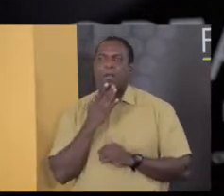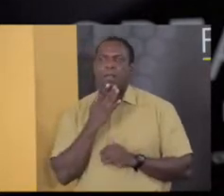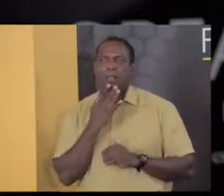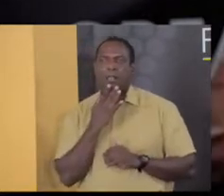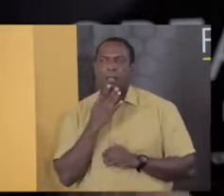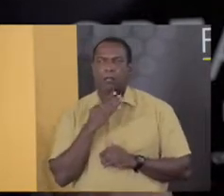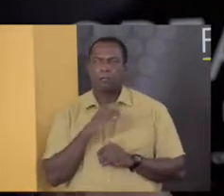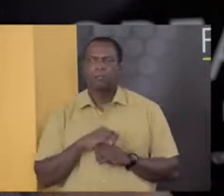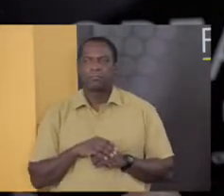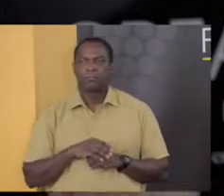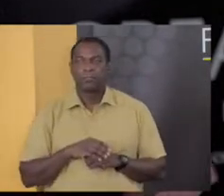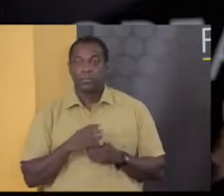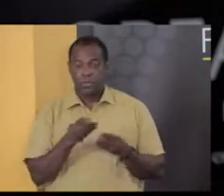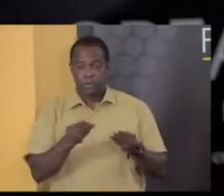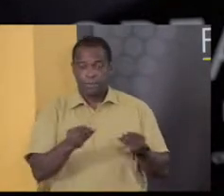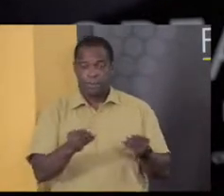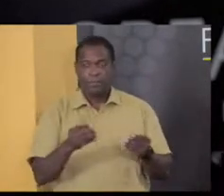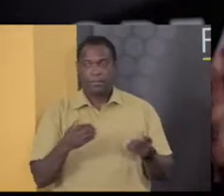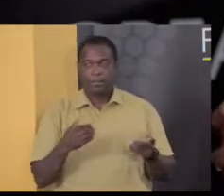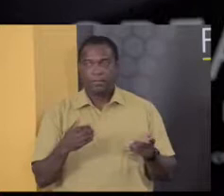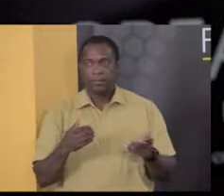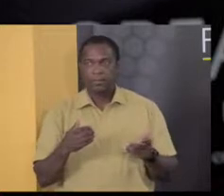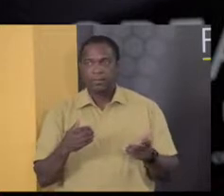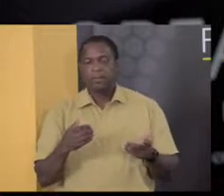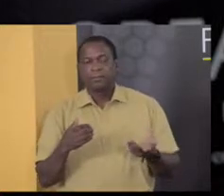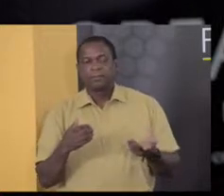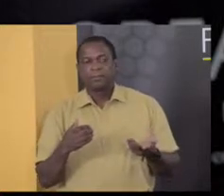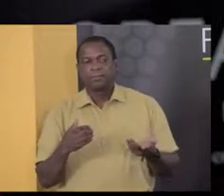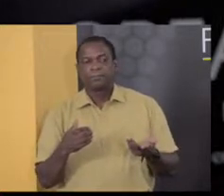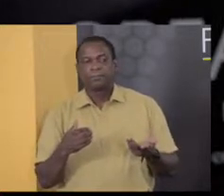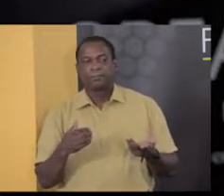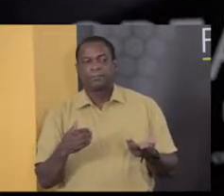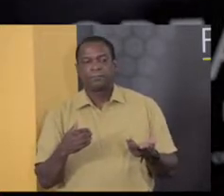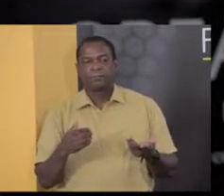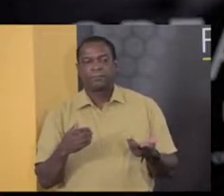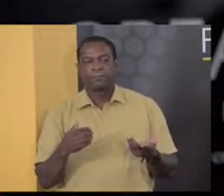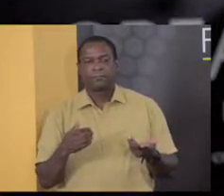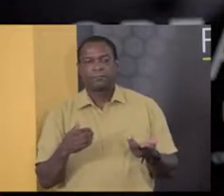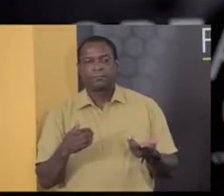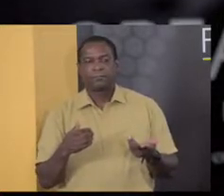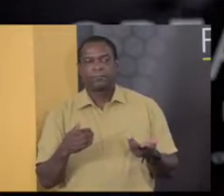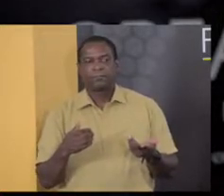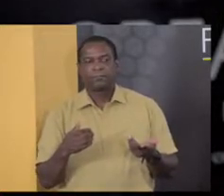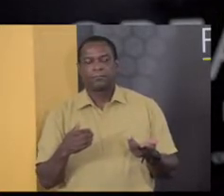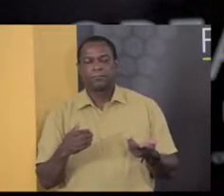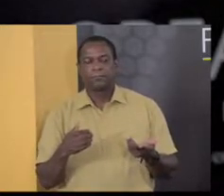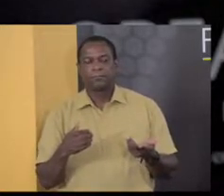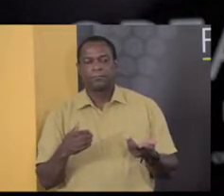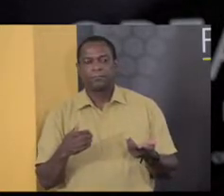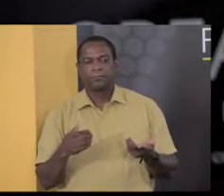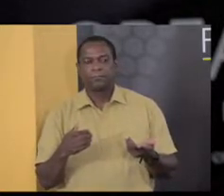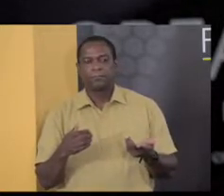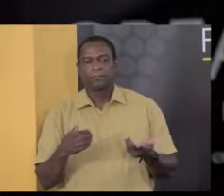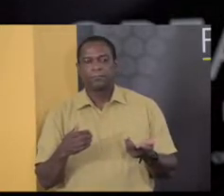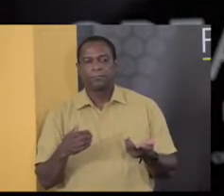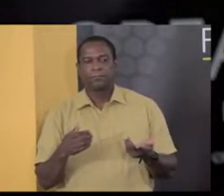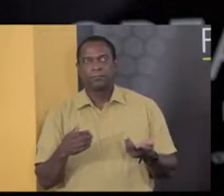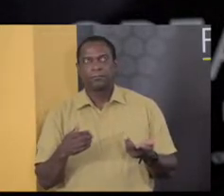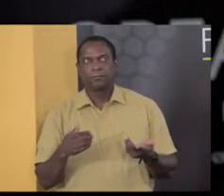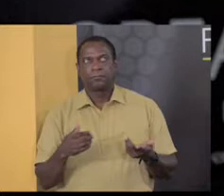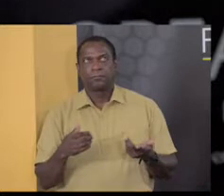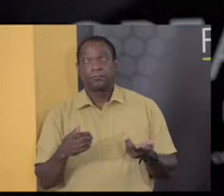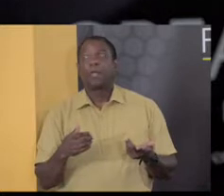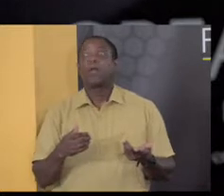your 30, 35 yards, you have one dye lot. Not necessarily reordering that